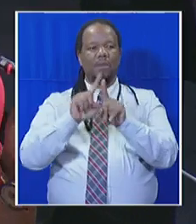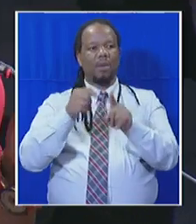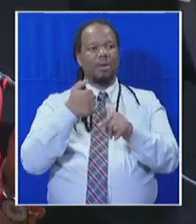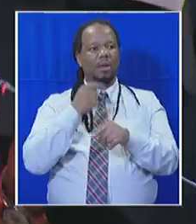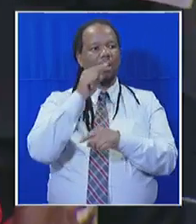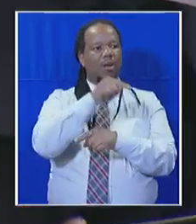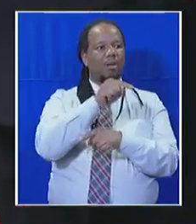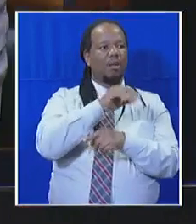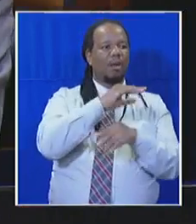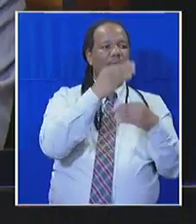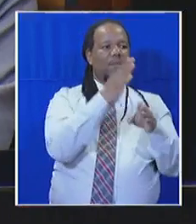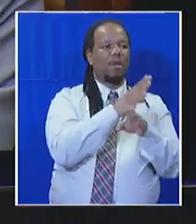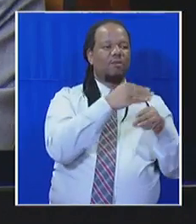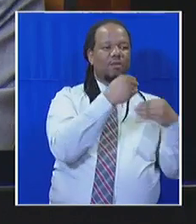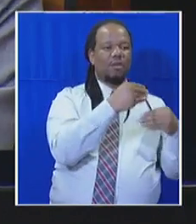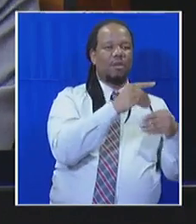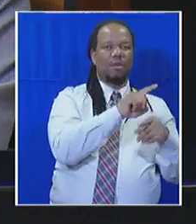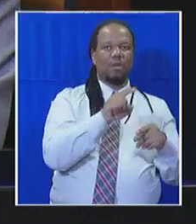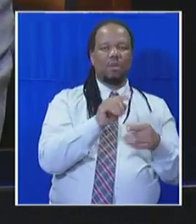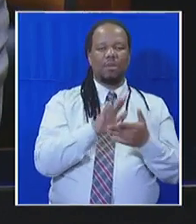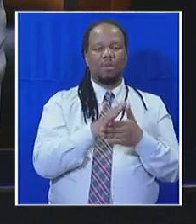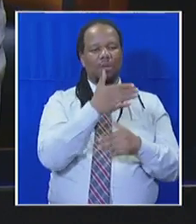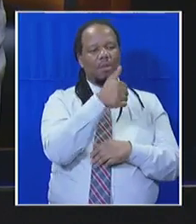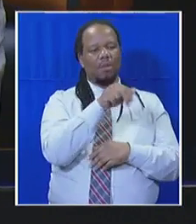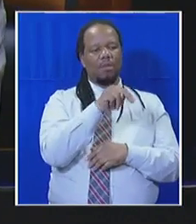move. The ANC.